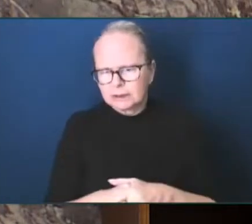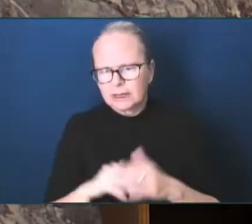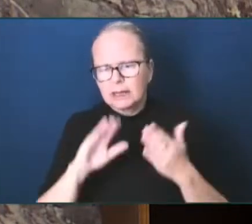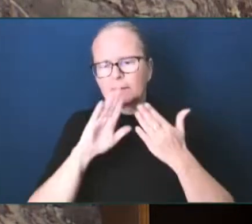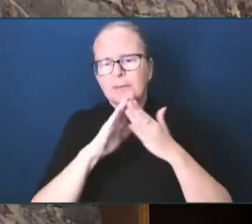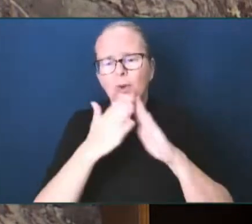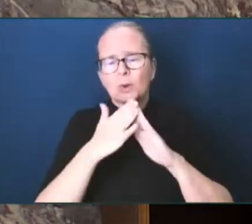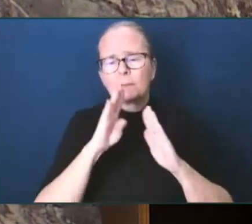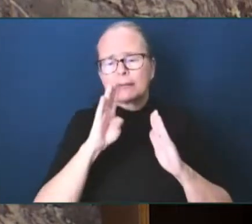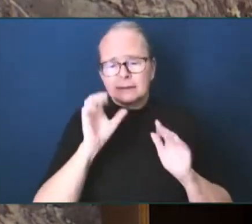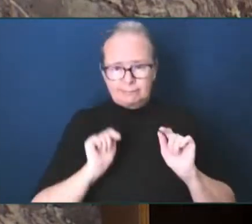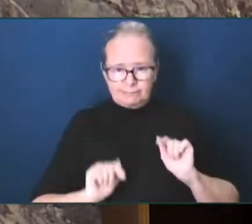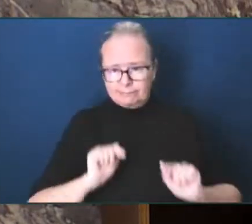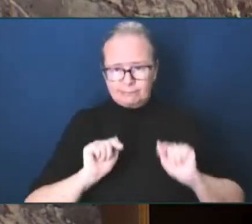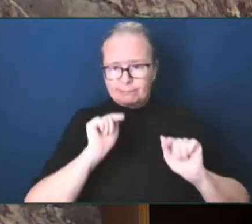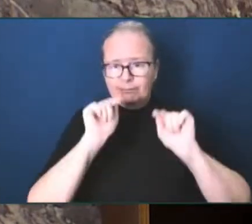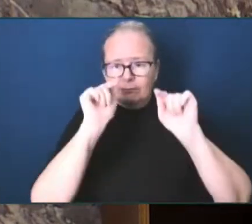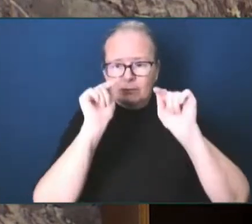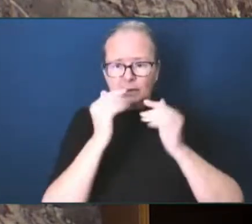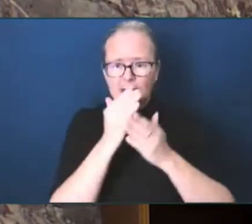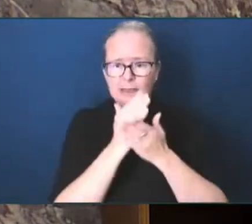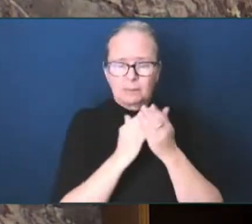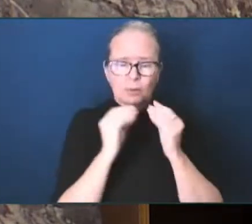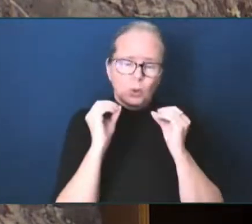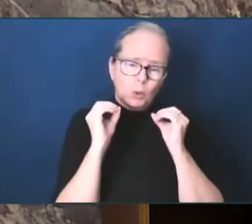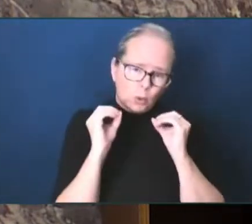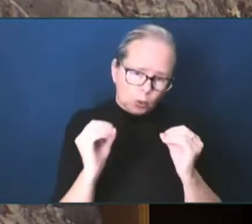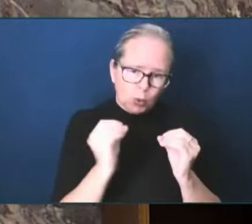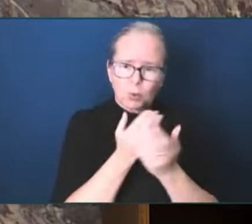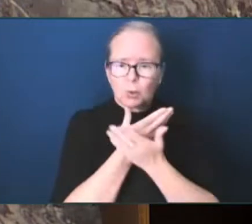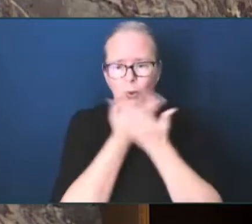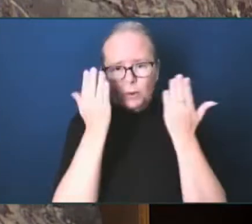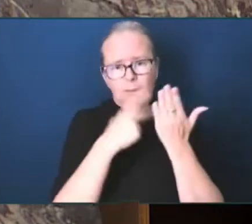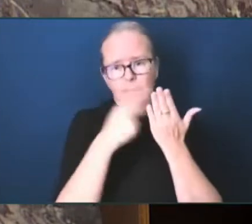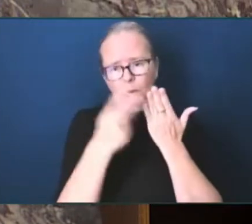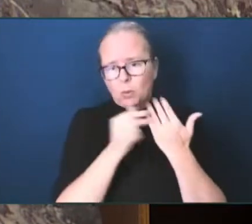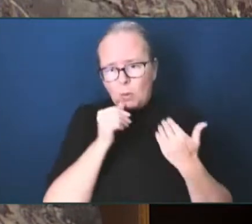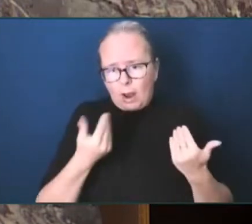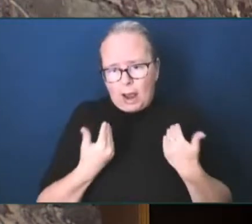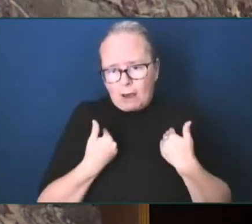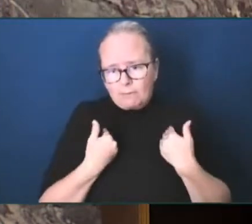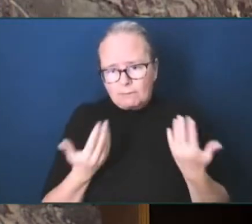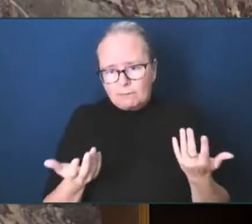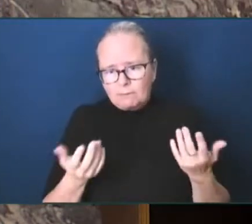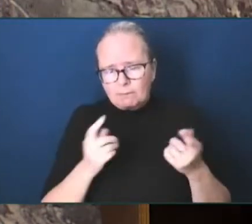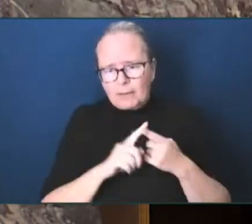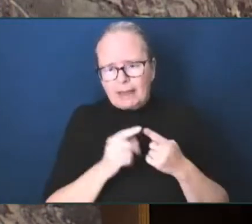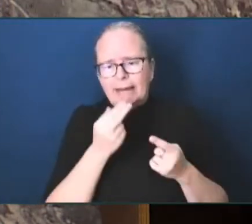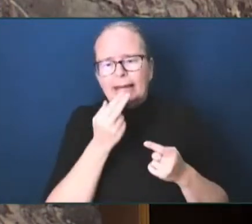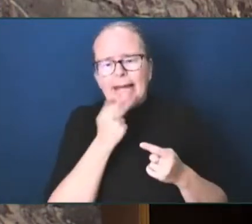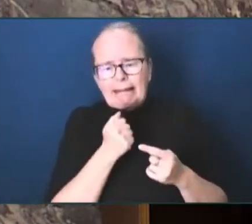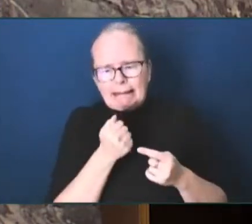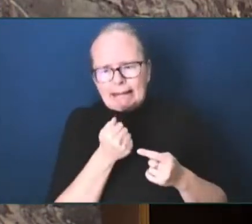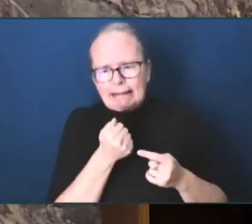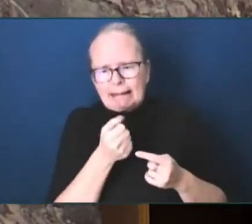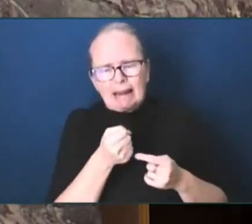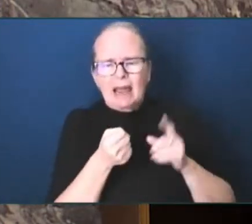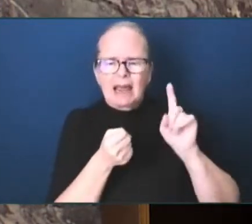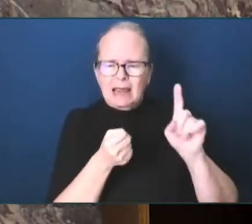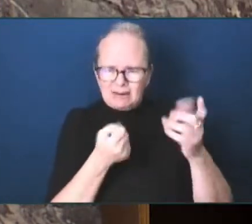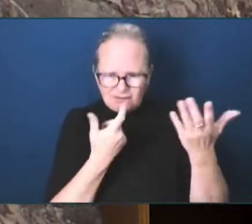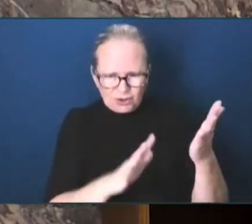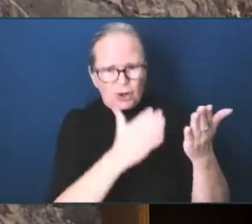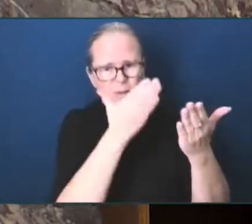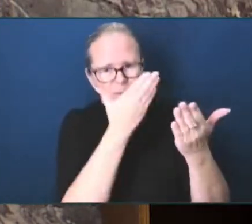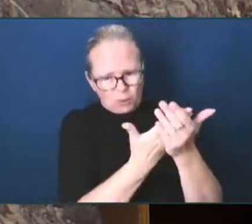at all, CAR programs at all, or an expansion of these critical CAR programs, which have been proven to work so effectively where they do